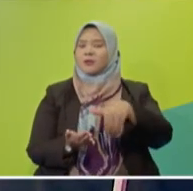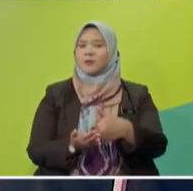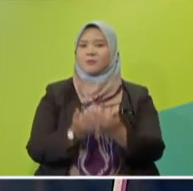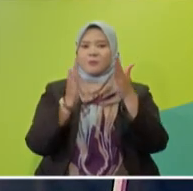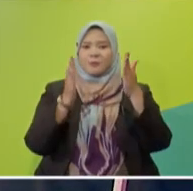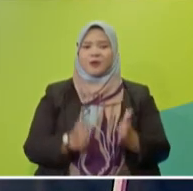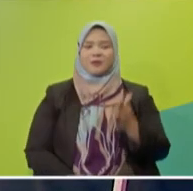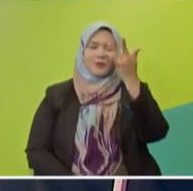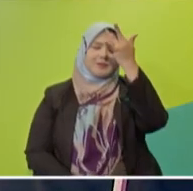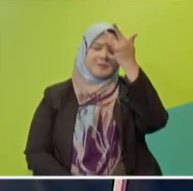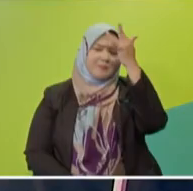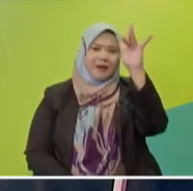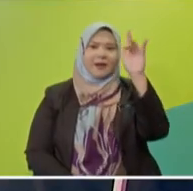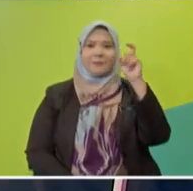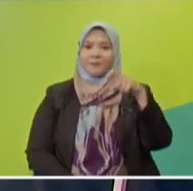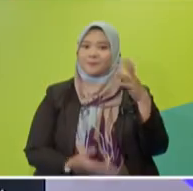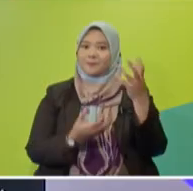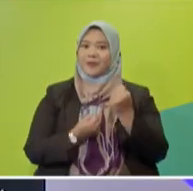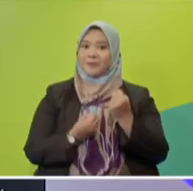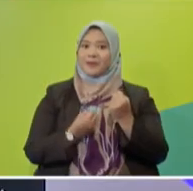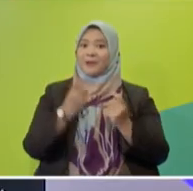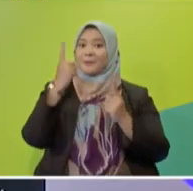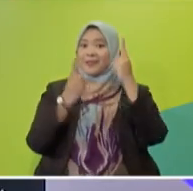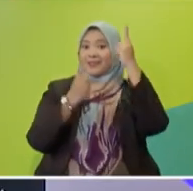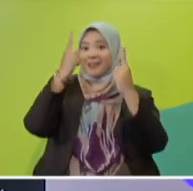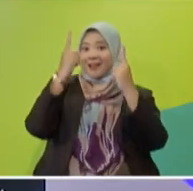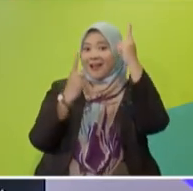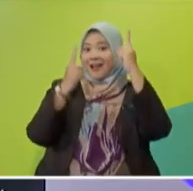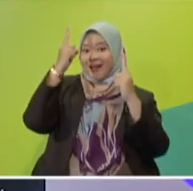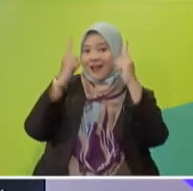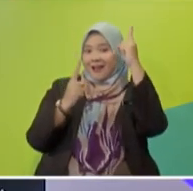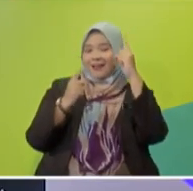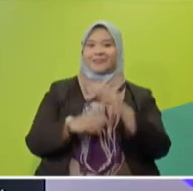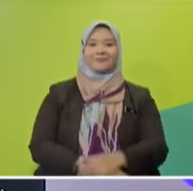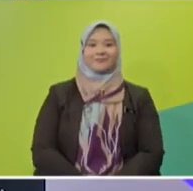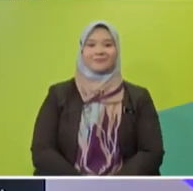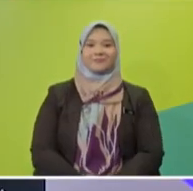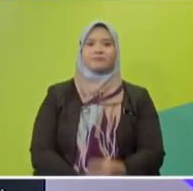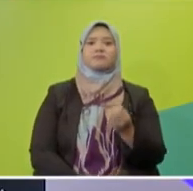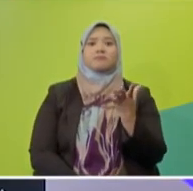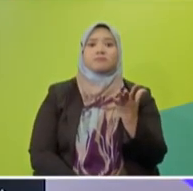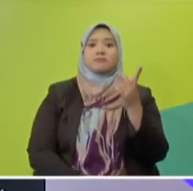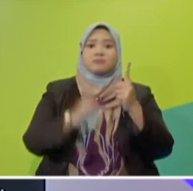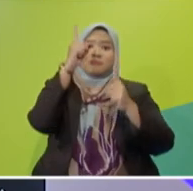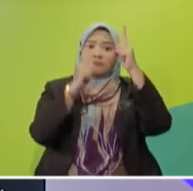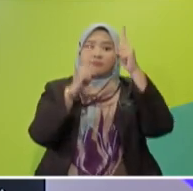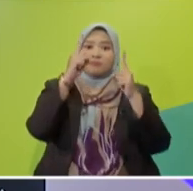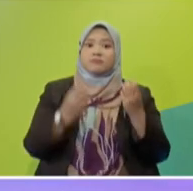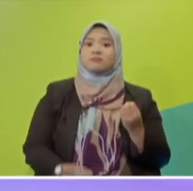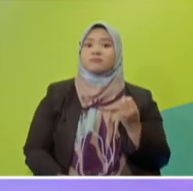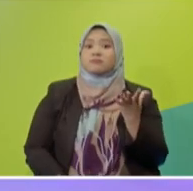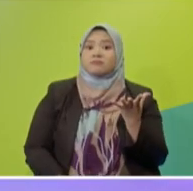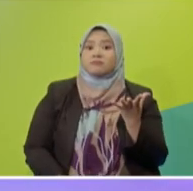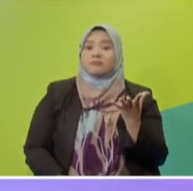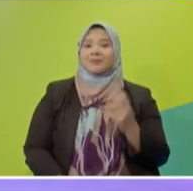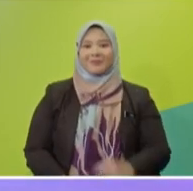stars should we give them? Okay, I think we can maybe one. Or two? One? No, I think three. Three stars? Yeah, they